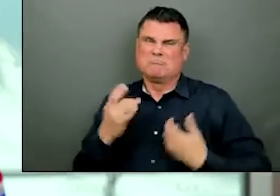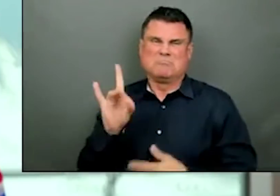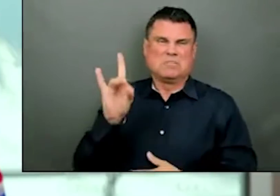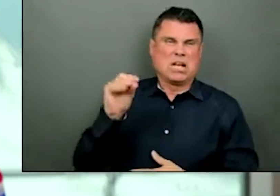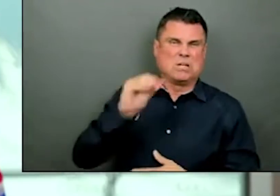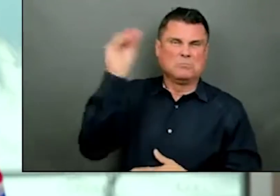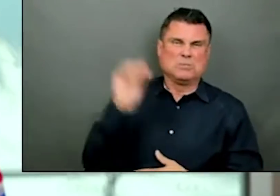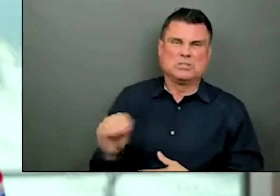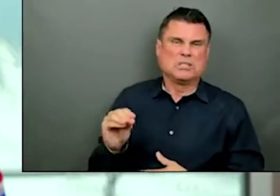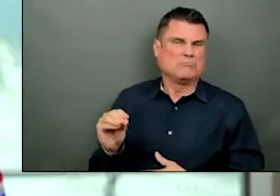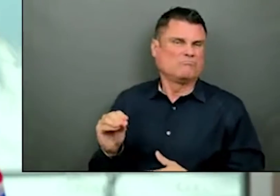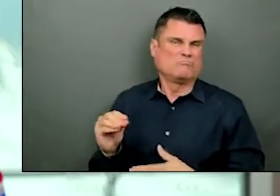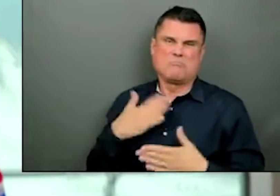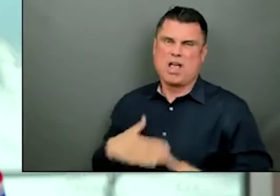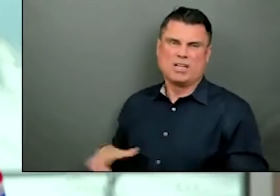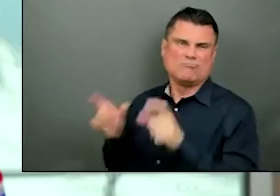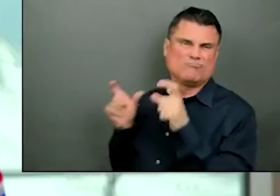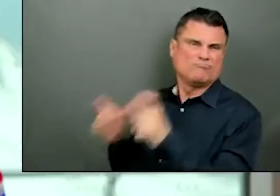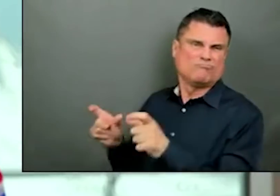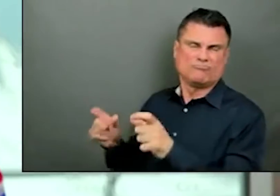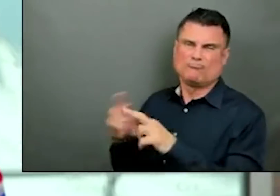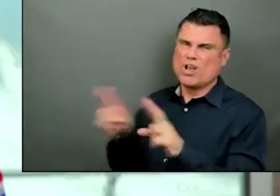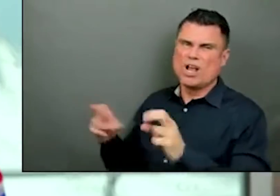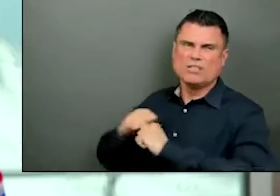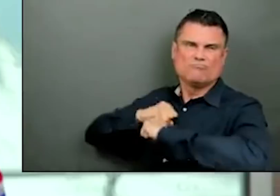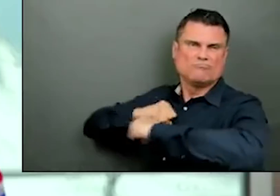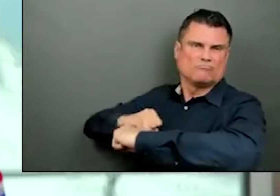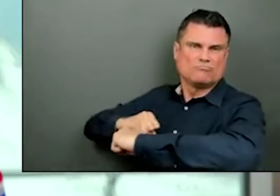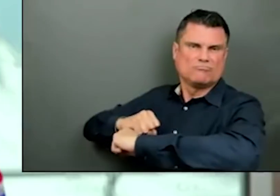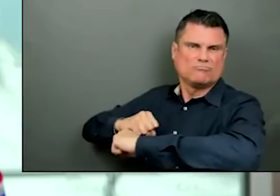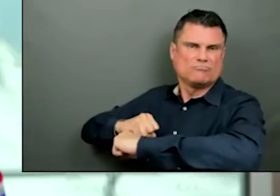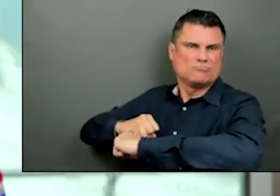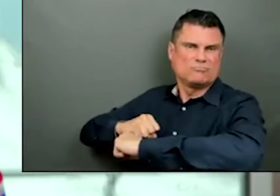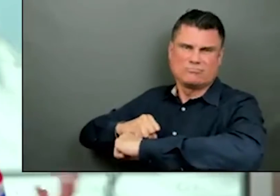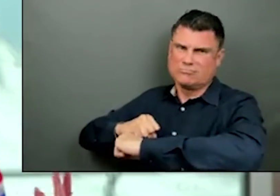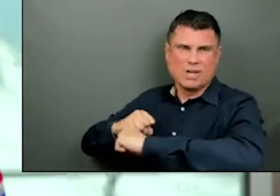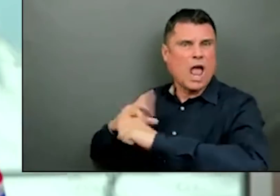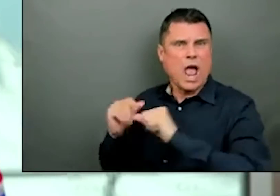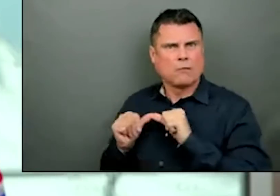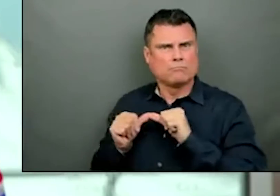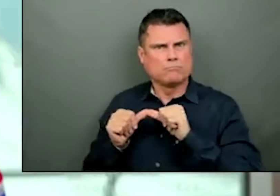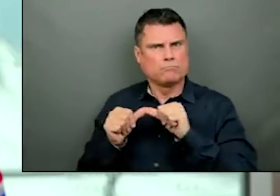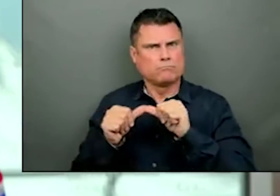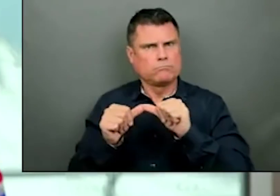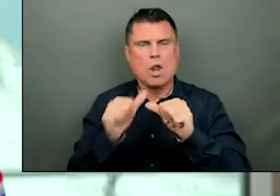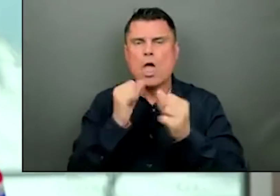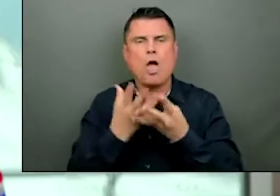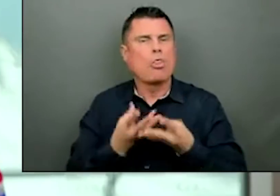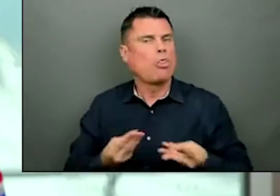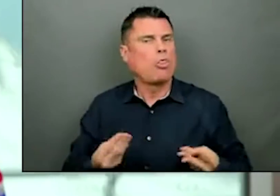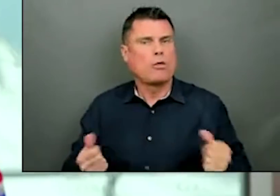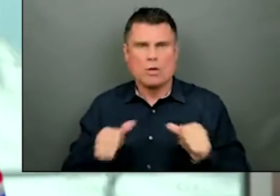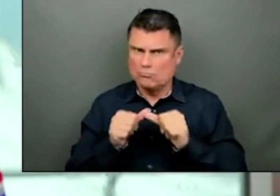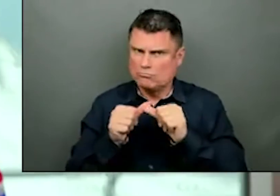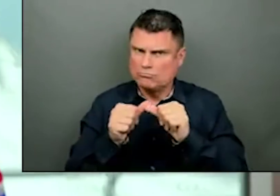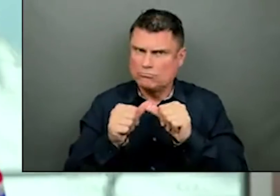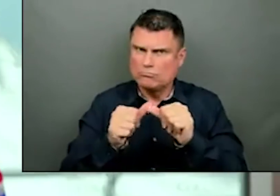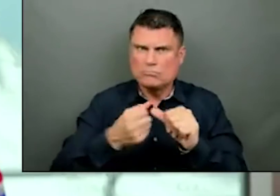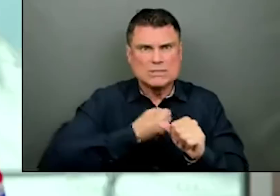we have learned. I've been asked a lot about how the body mounts its protection against the